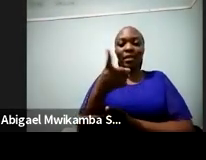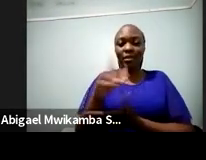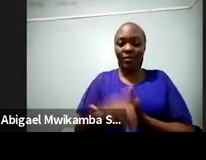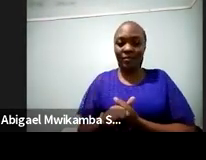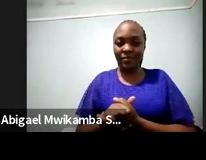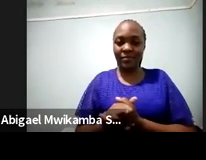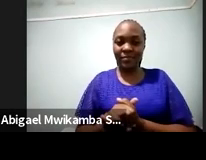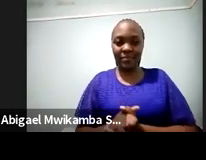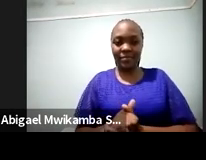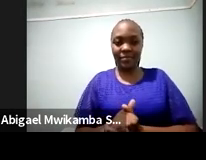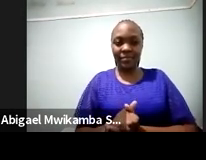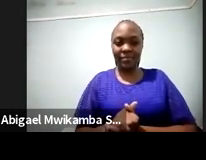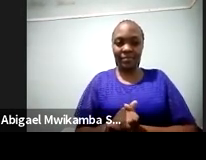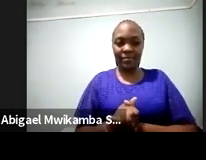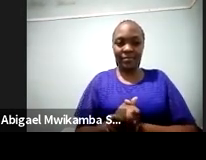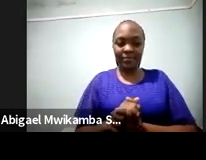Hello?